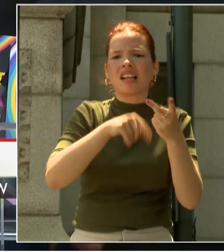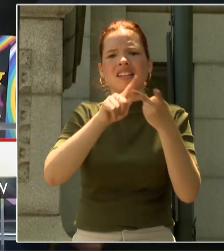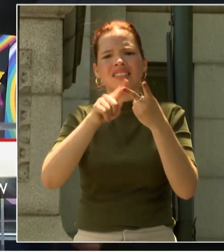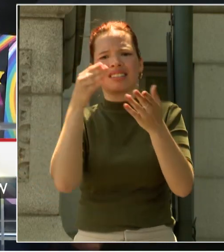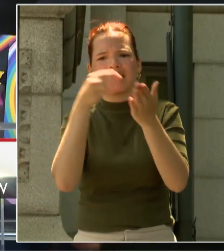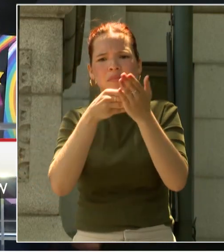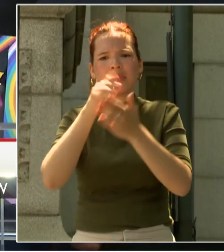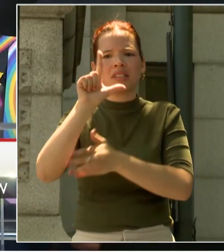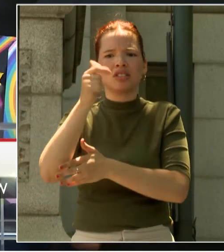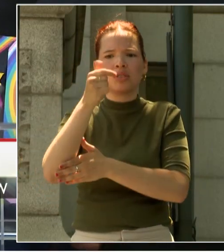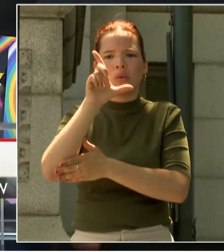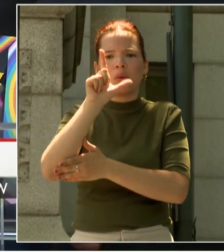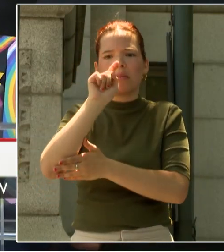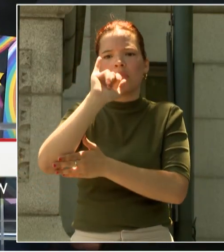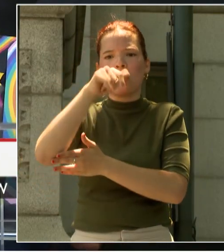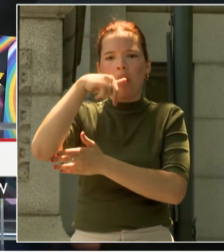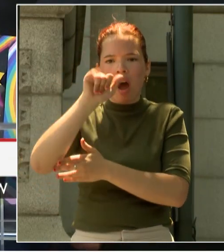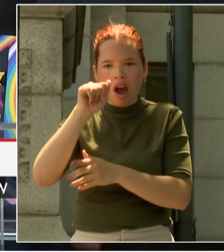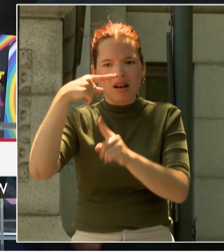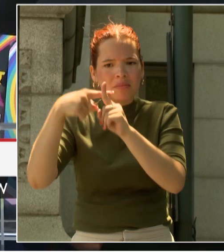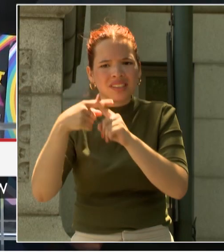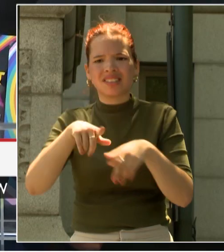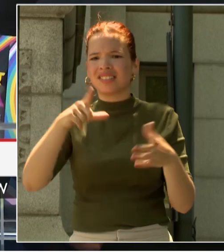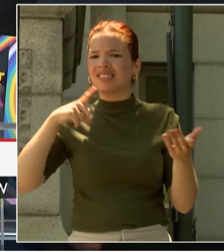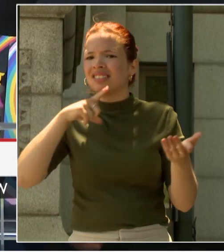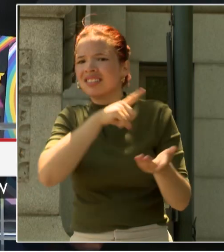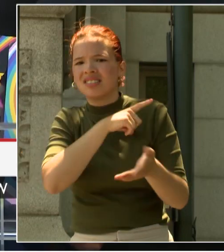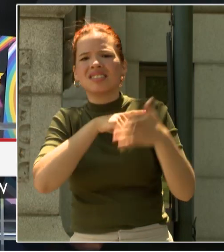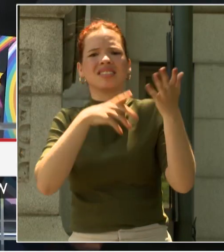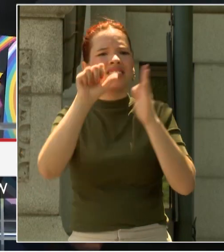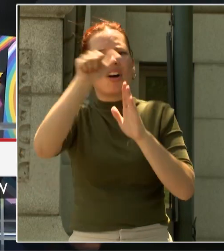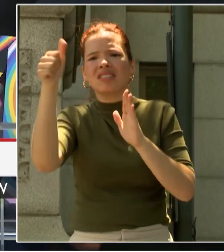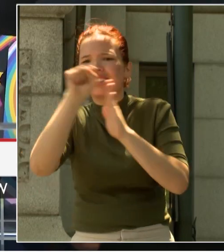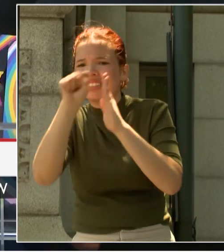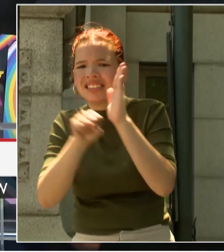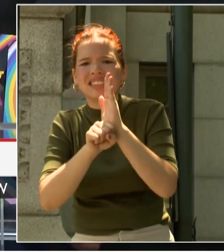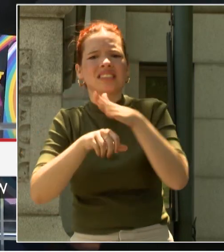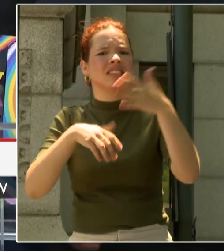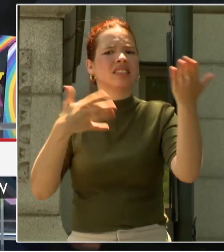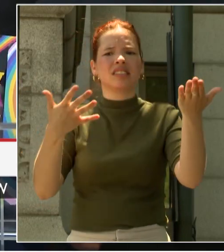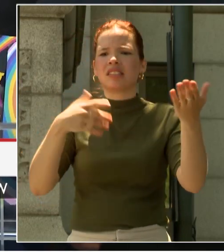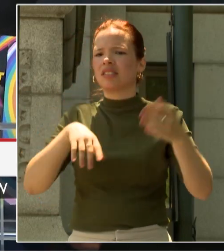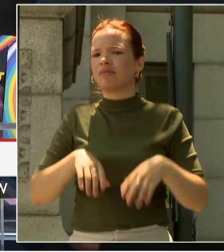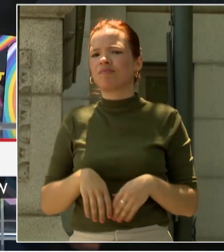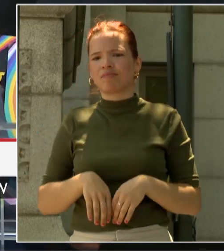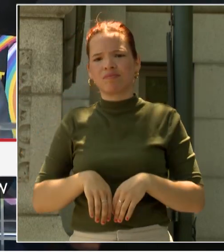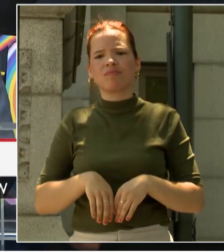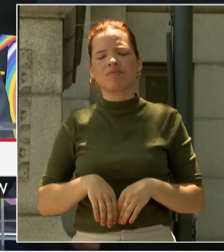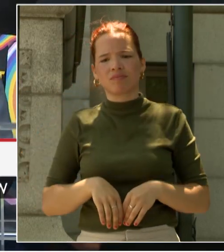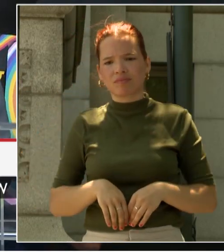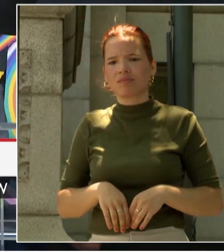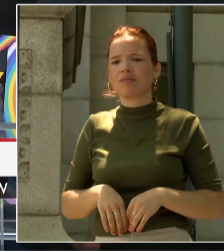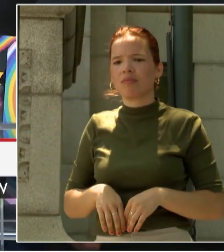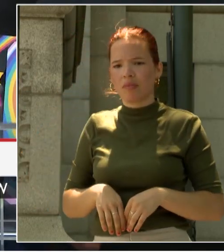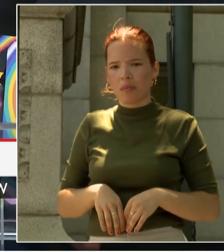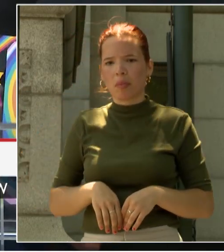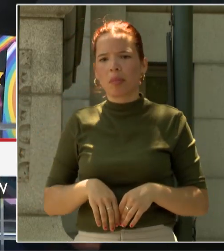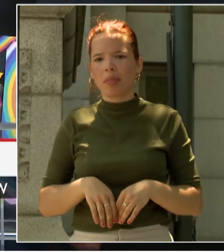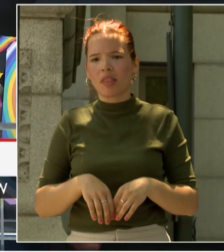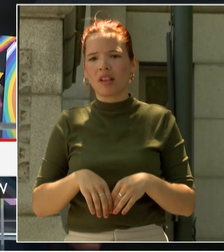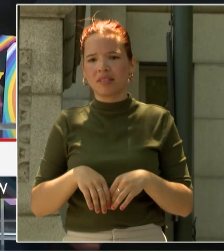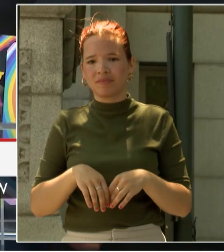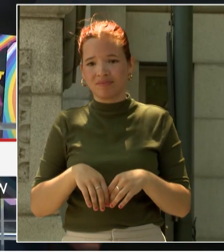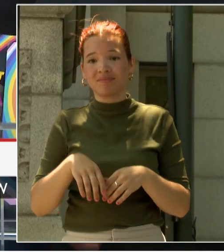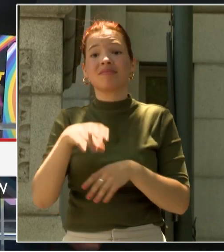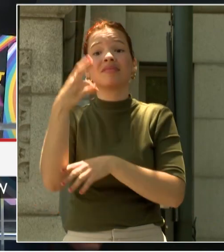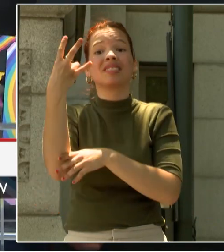anti-LGBTQ legislation in other states. We've been a leading voice, for example, with 17 other states in fighting against